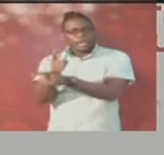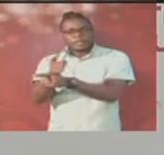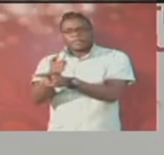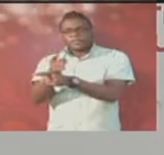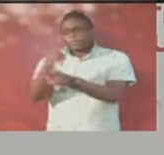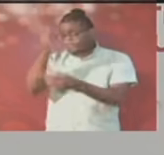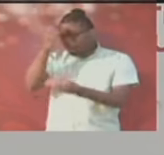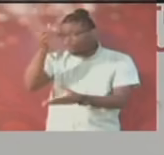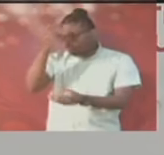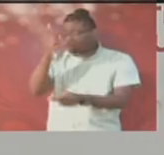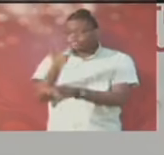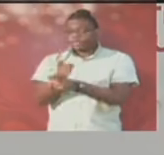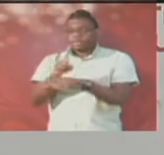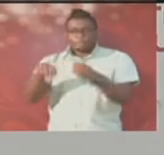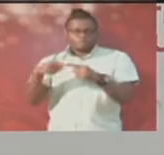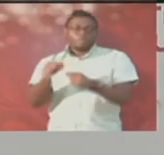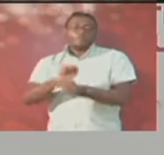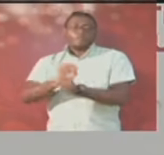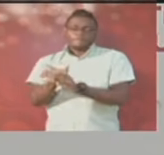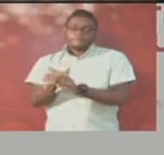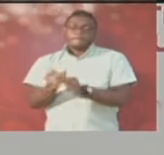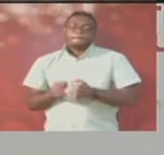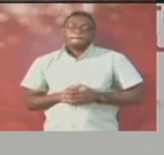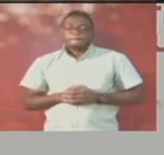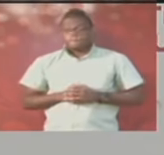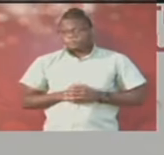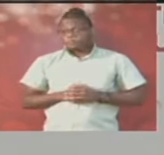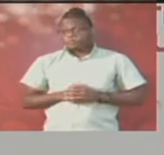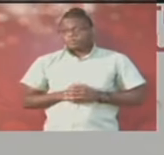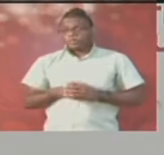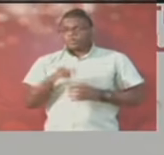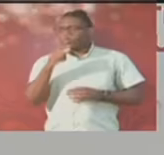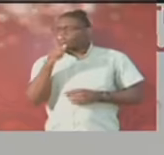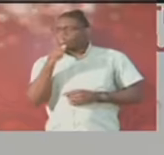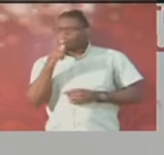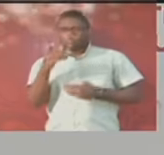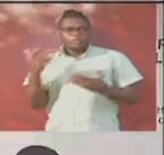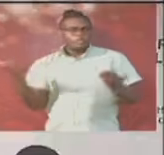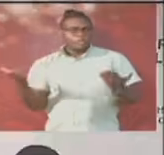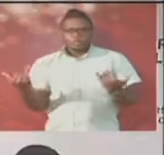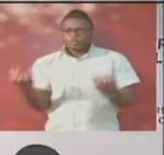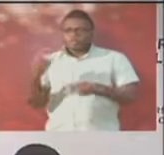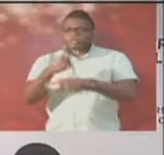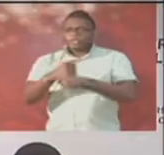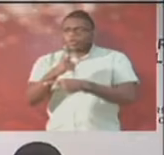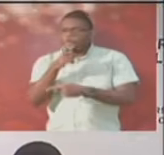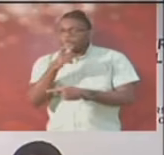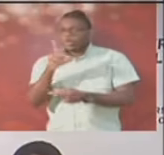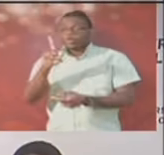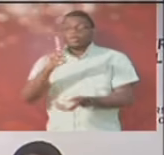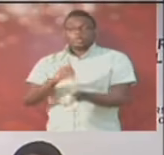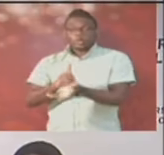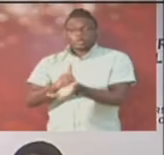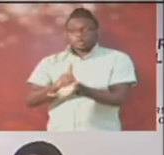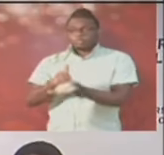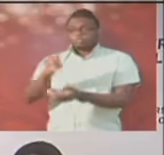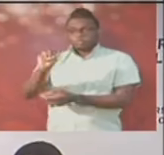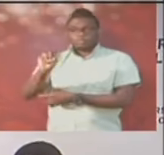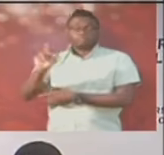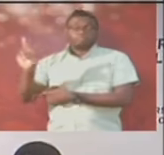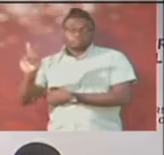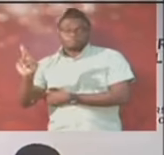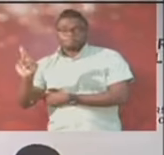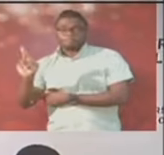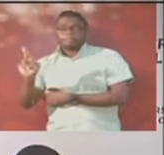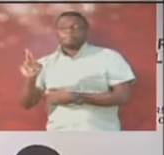national COVID-19 response. Our panelists today are Dr. Miriam Abdul-Richards, Principal Medical Officer, Ministry of